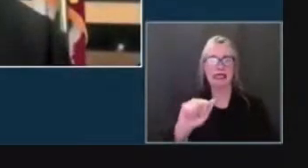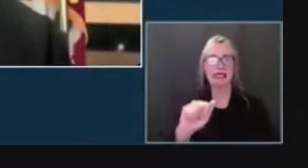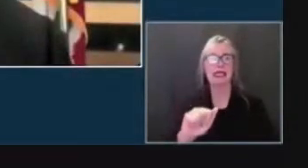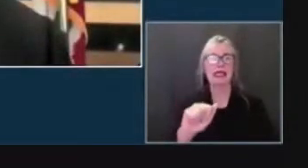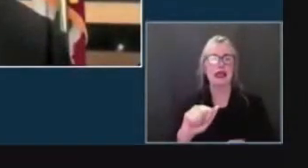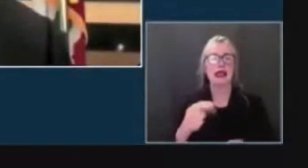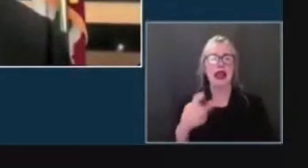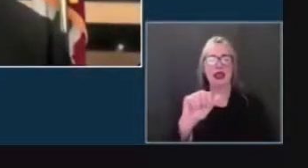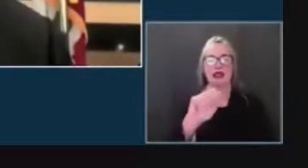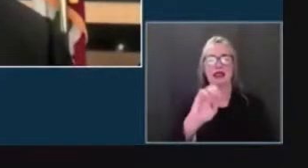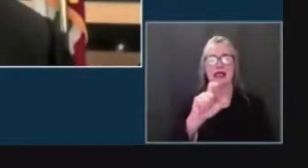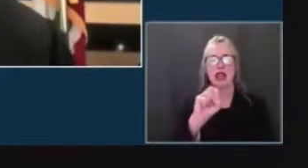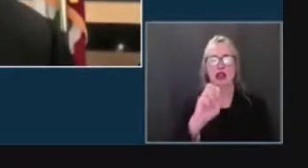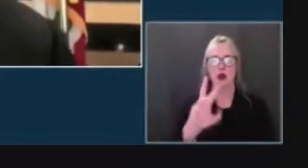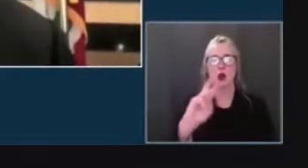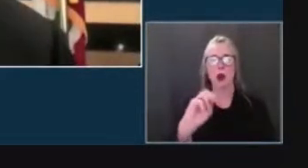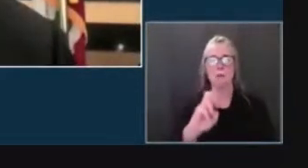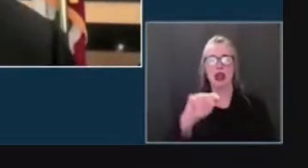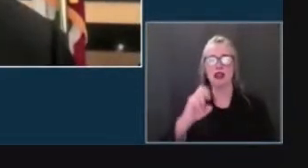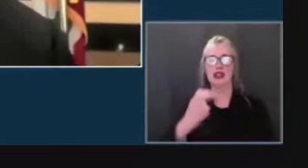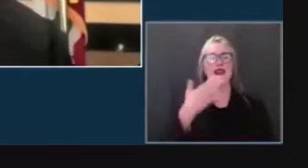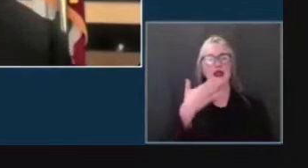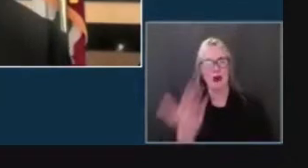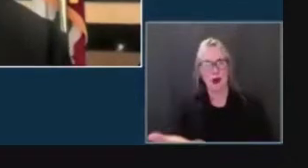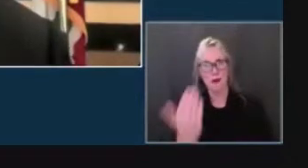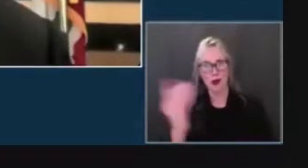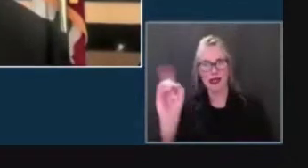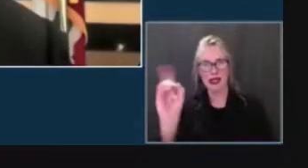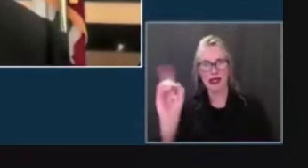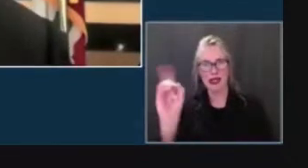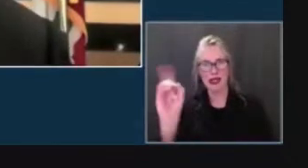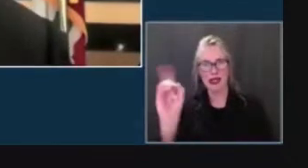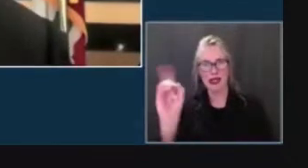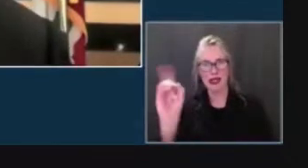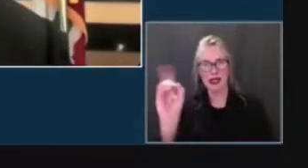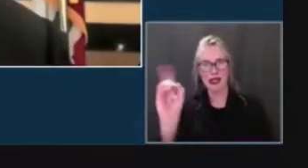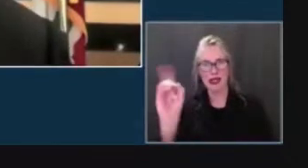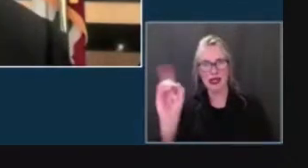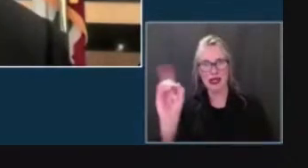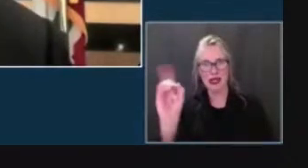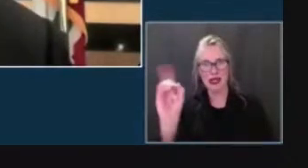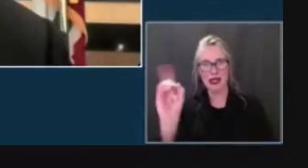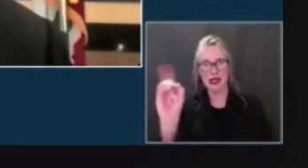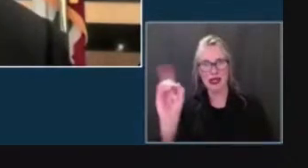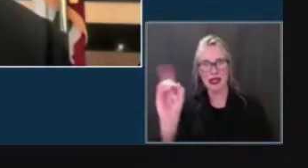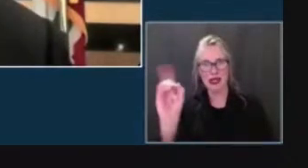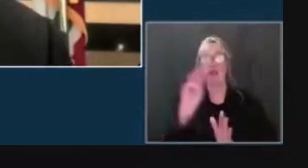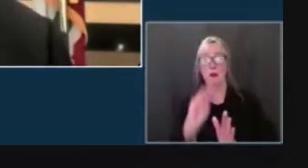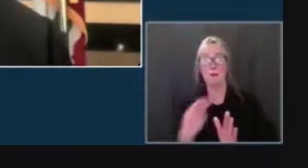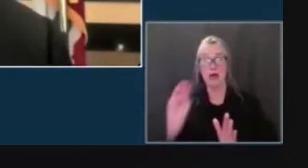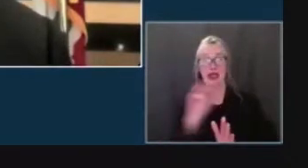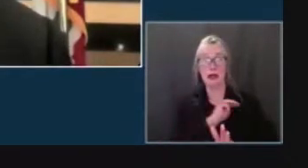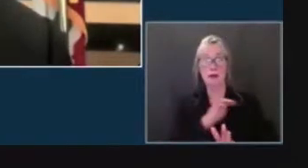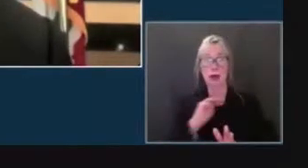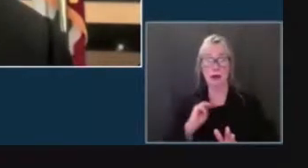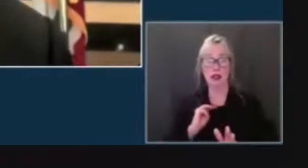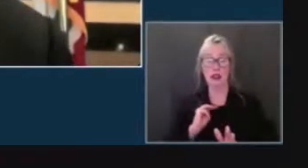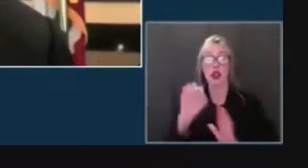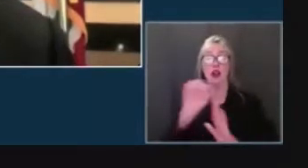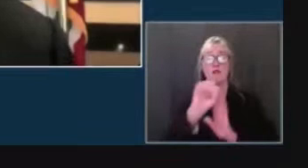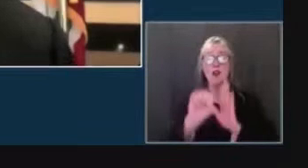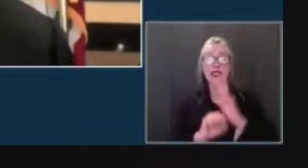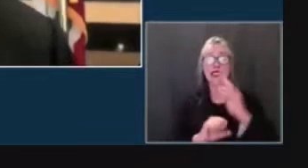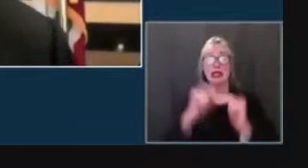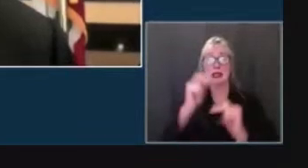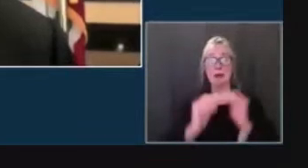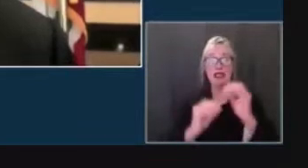Meredith. Good morning, fellow Democrats. On behalf of the nearly 500,000 members of the State Building and Construction Trades Council of